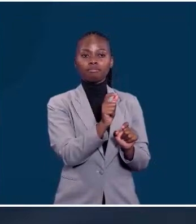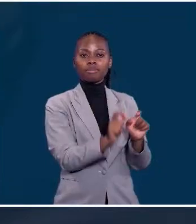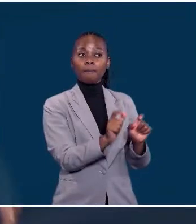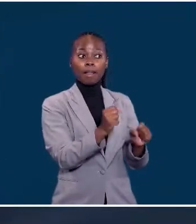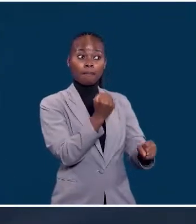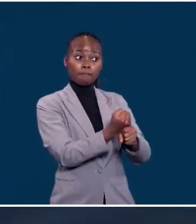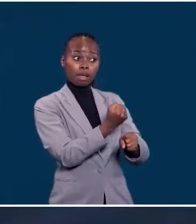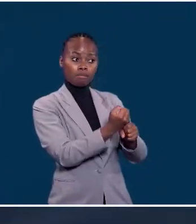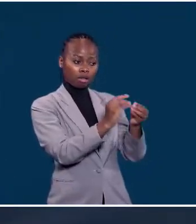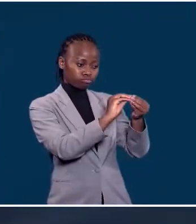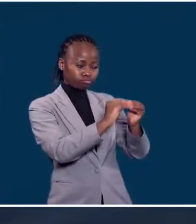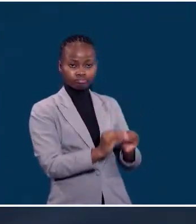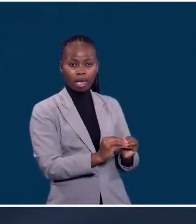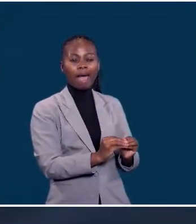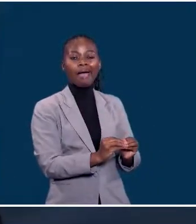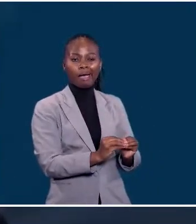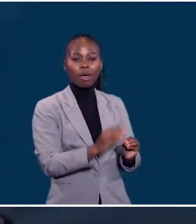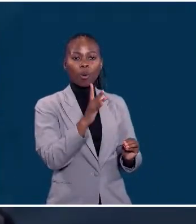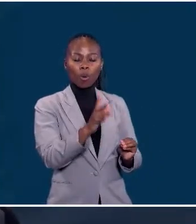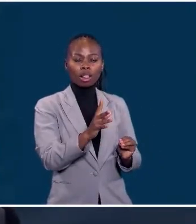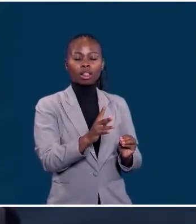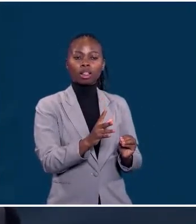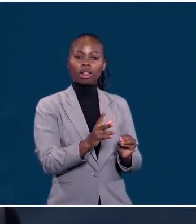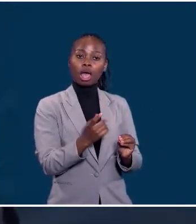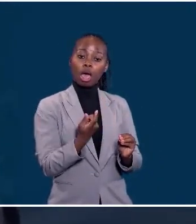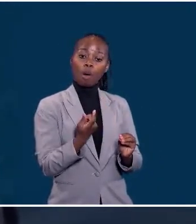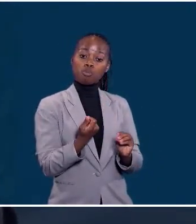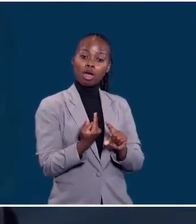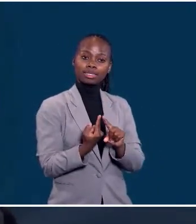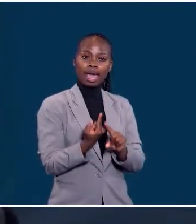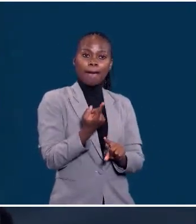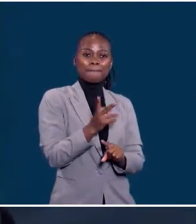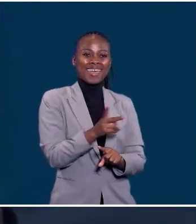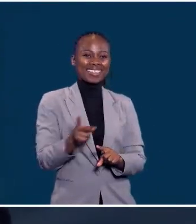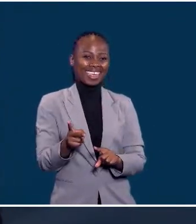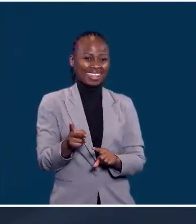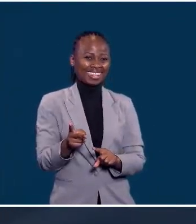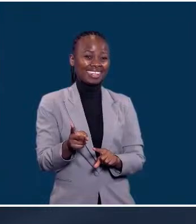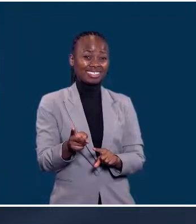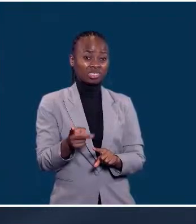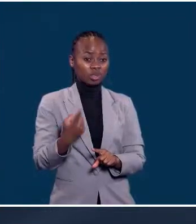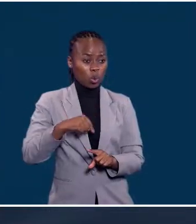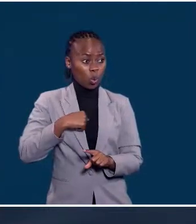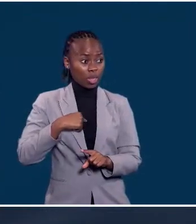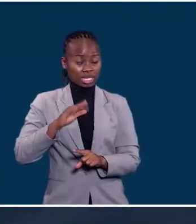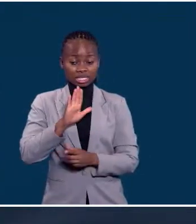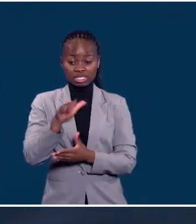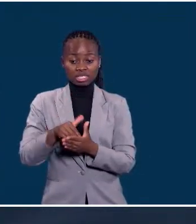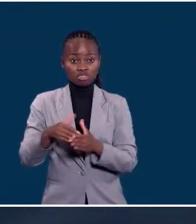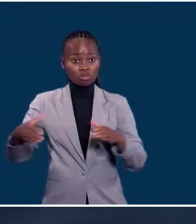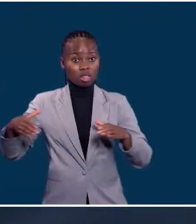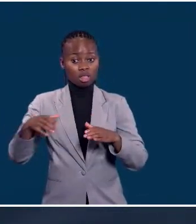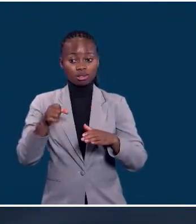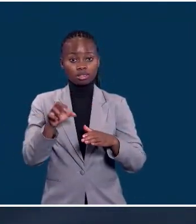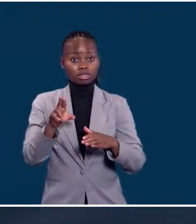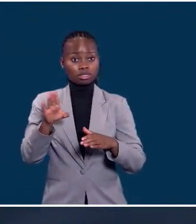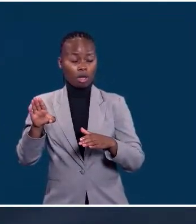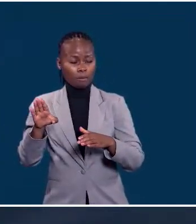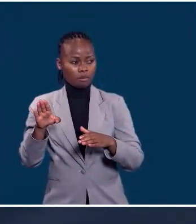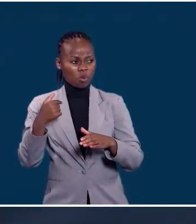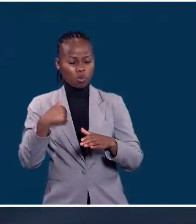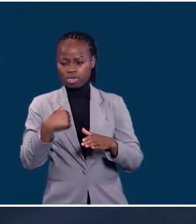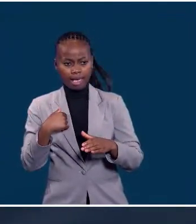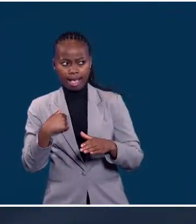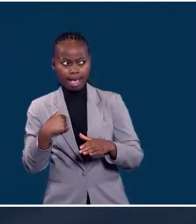the central bank must respond to those second round effects. So we will not respond to the increase of VAT. We will see it as